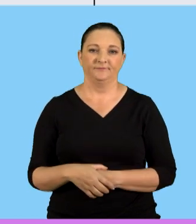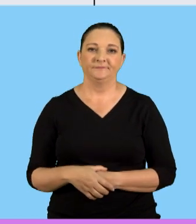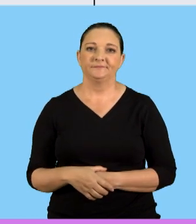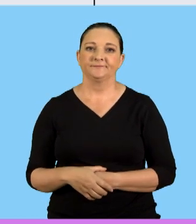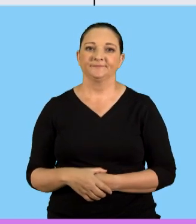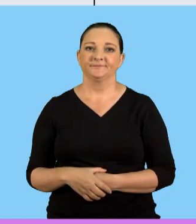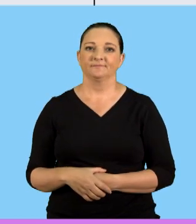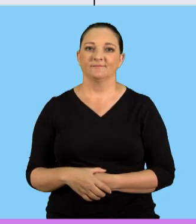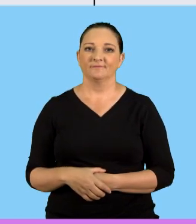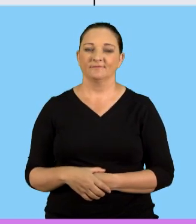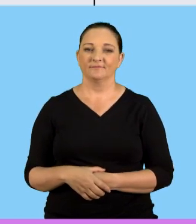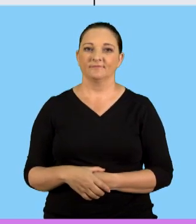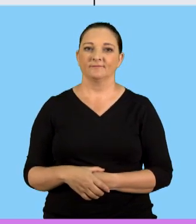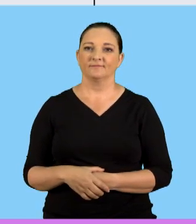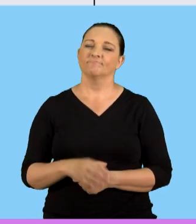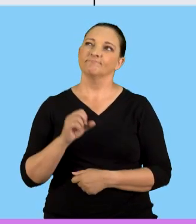expense.